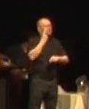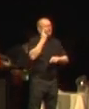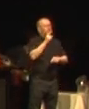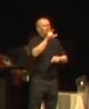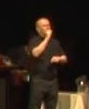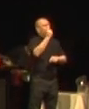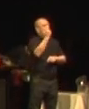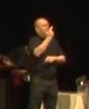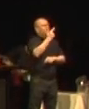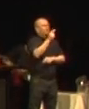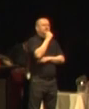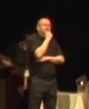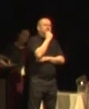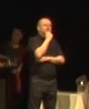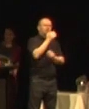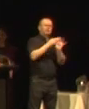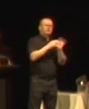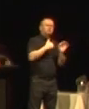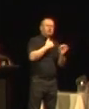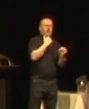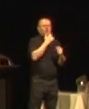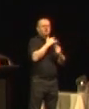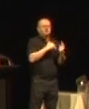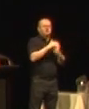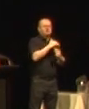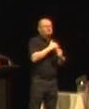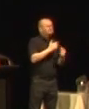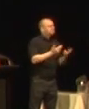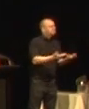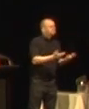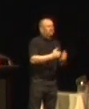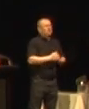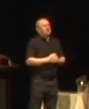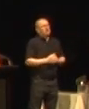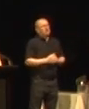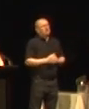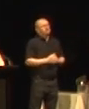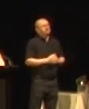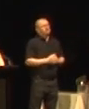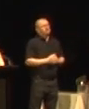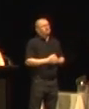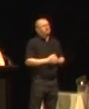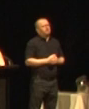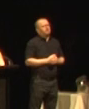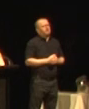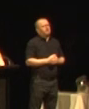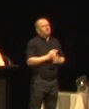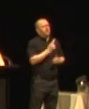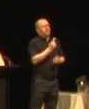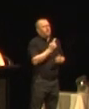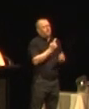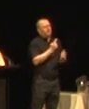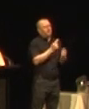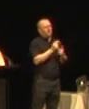that. And also a little bit of a, I was curious. One thing I've learned often,